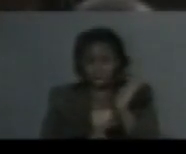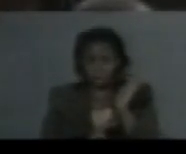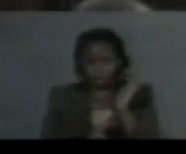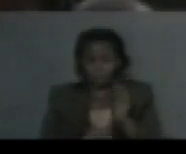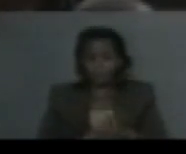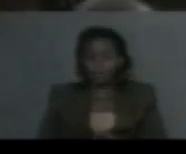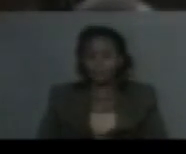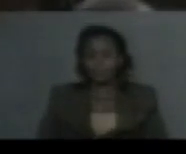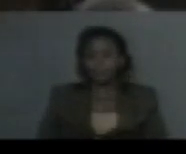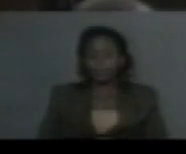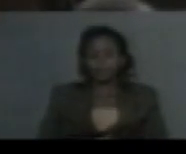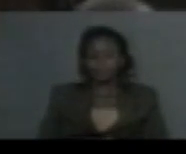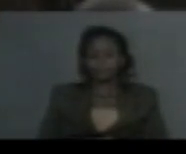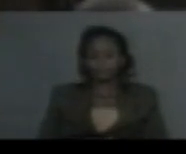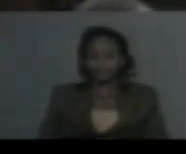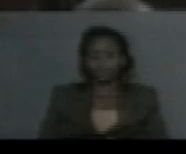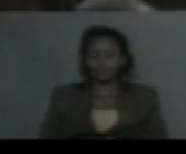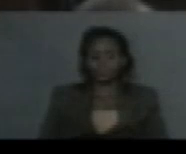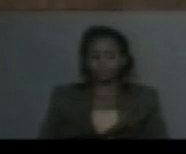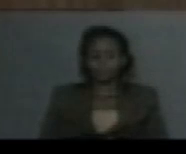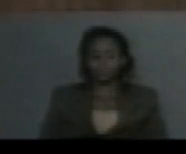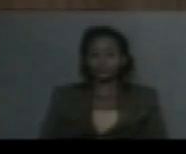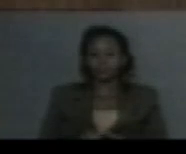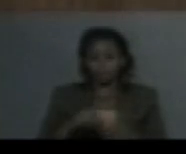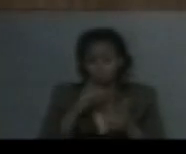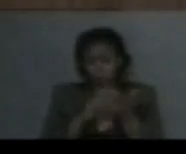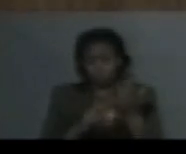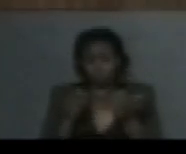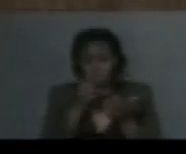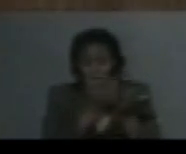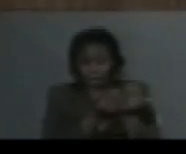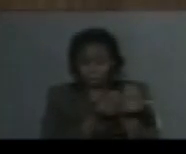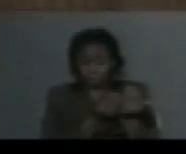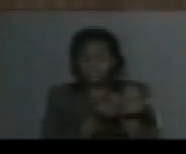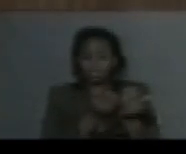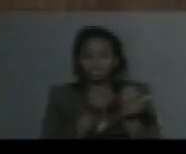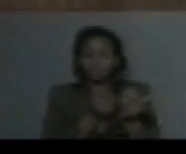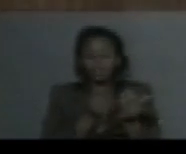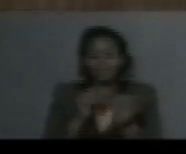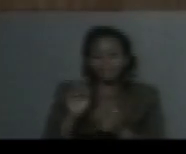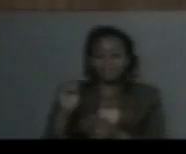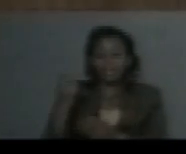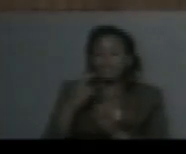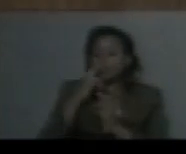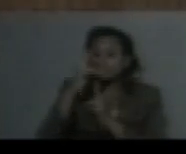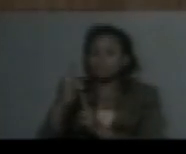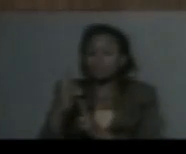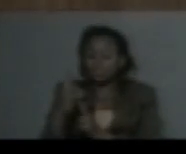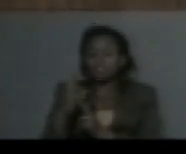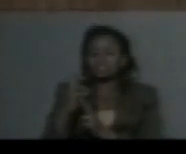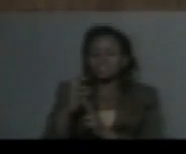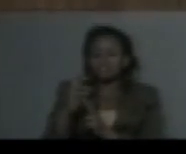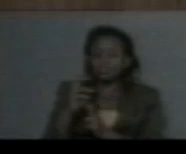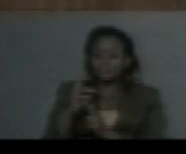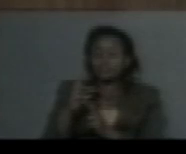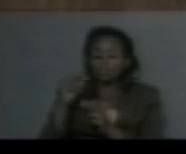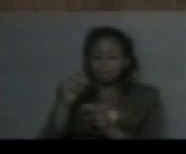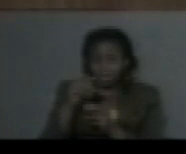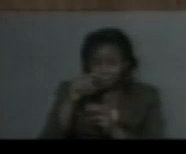my Lord, what is expected of the second respondent is Article 86